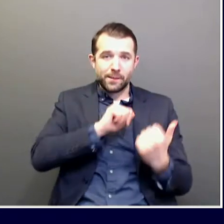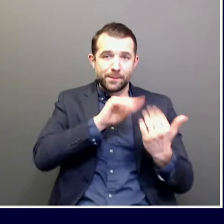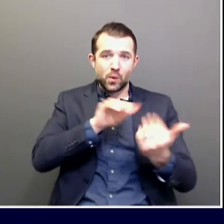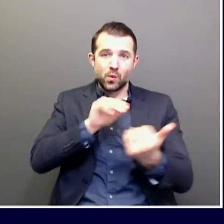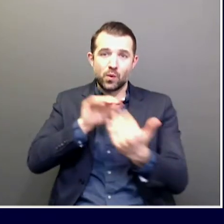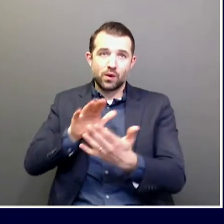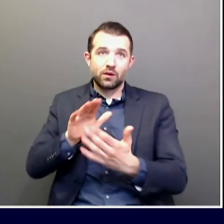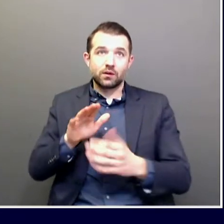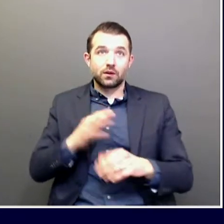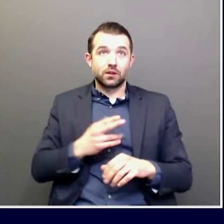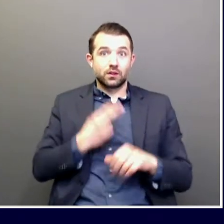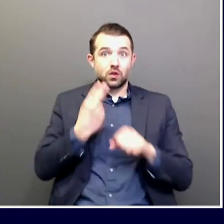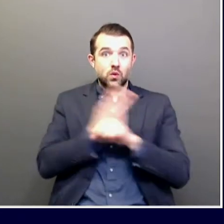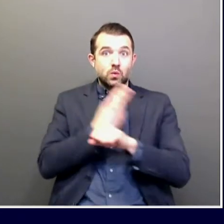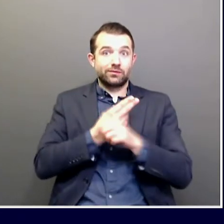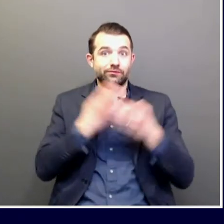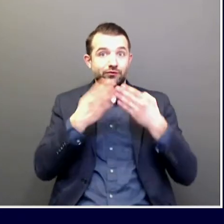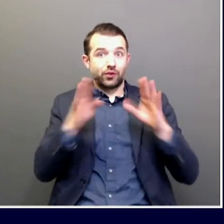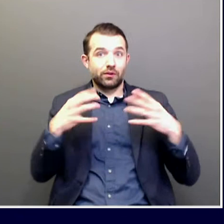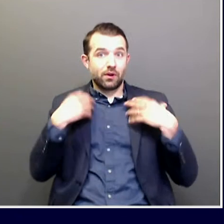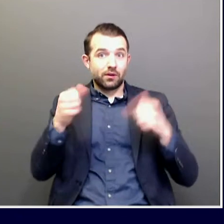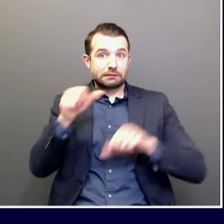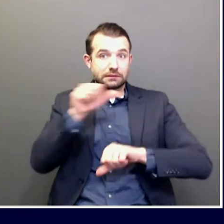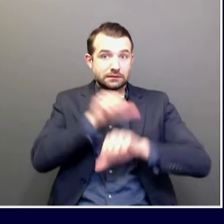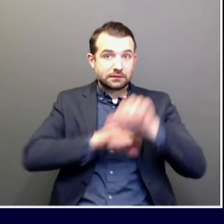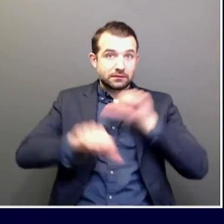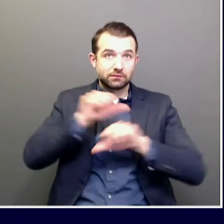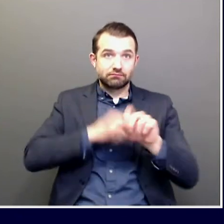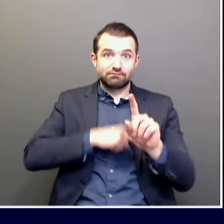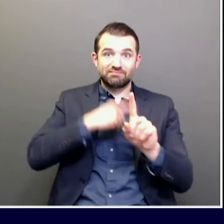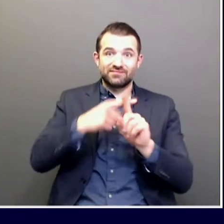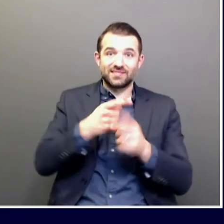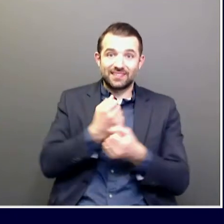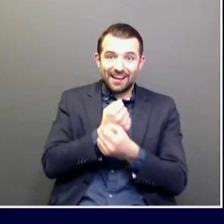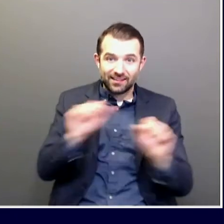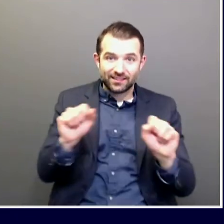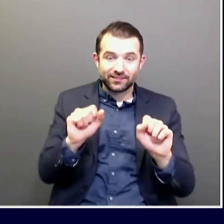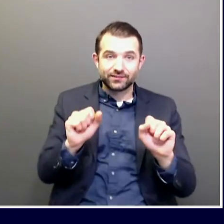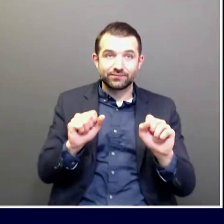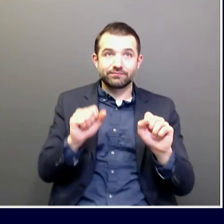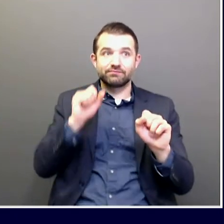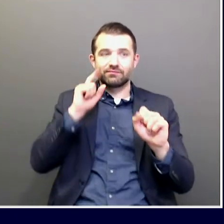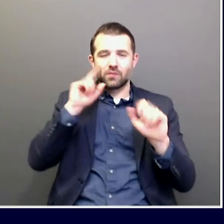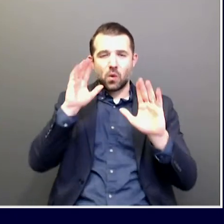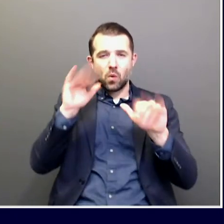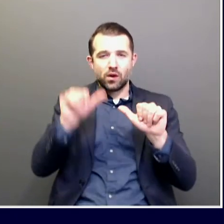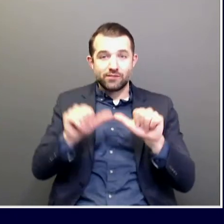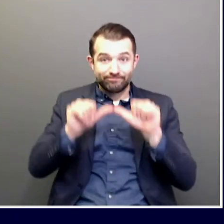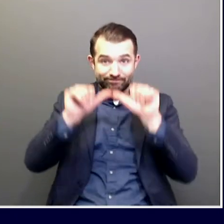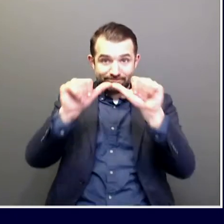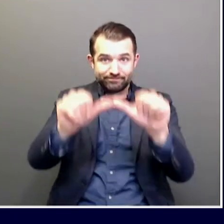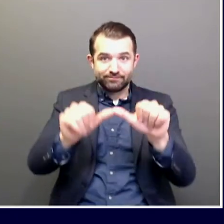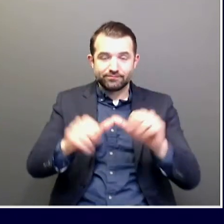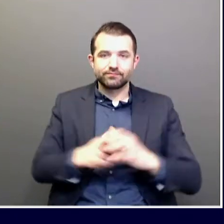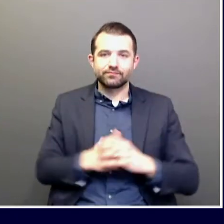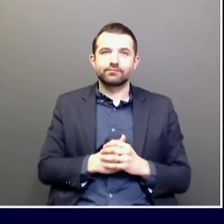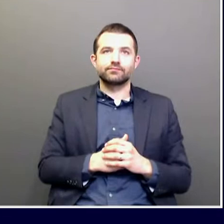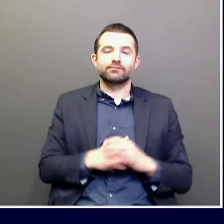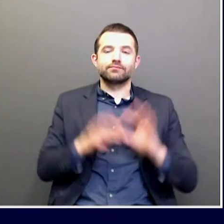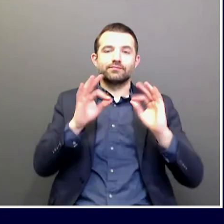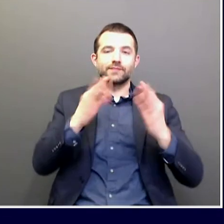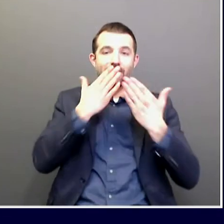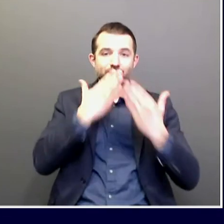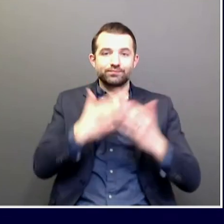about plans in place for if a vaccine is approved for children younger than 5. What is the rollout